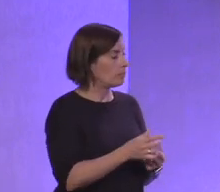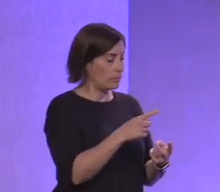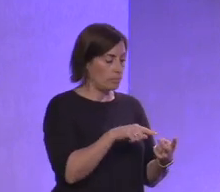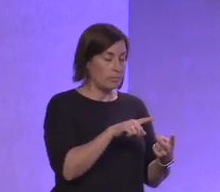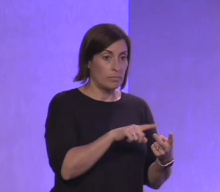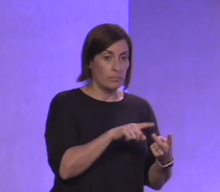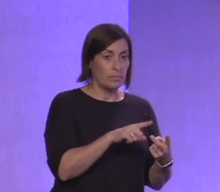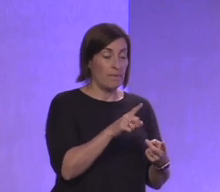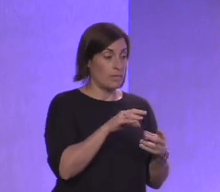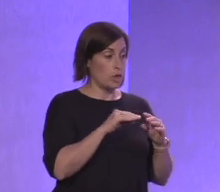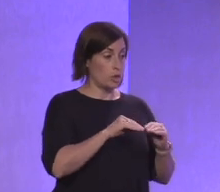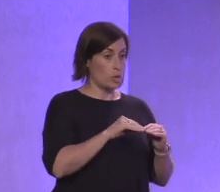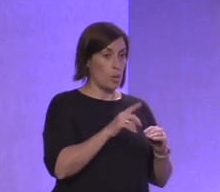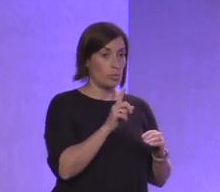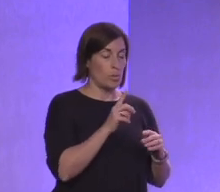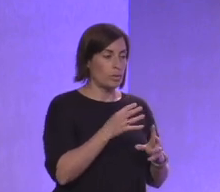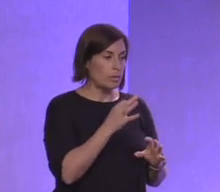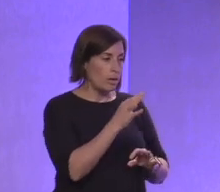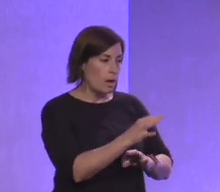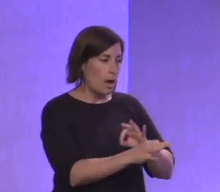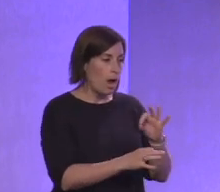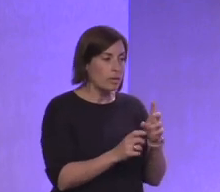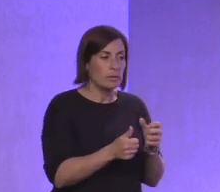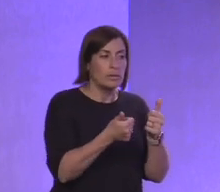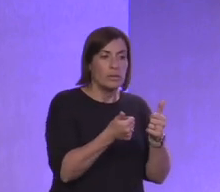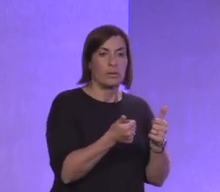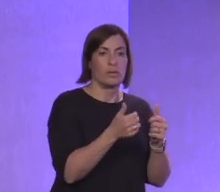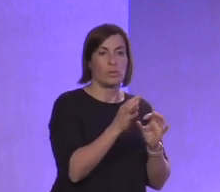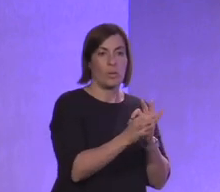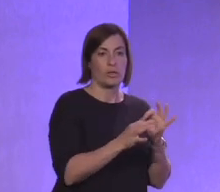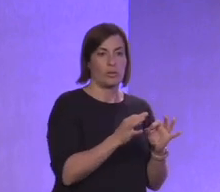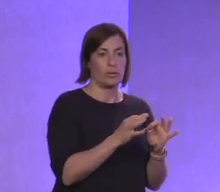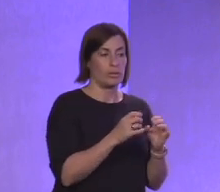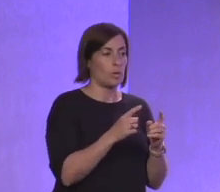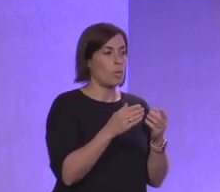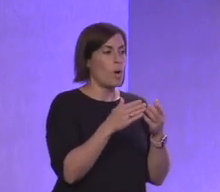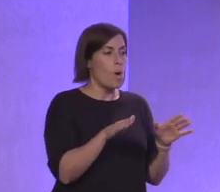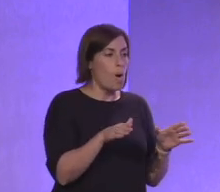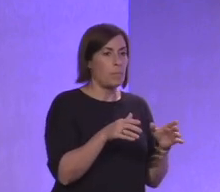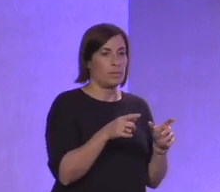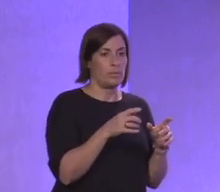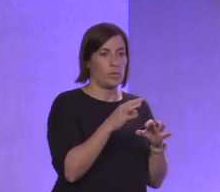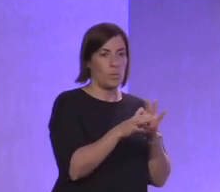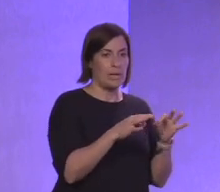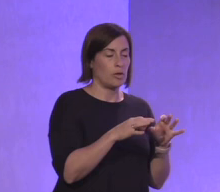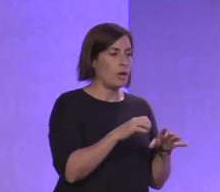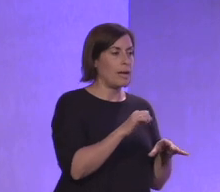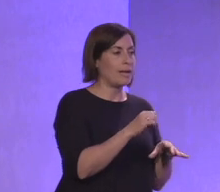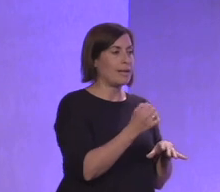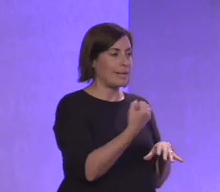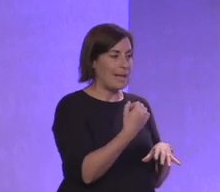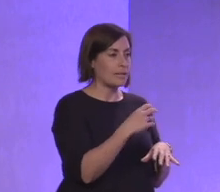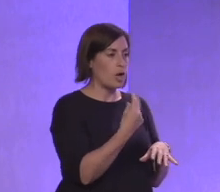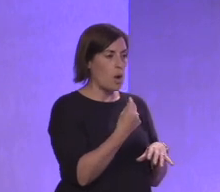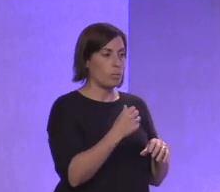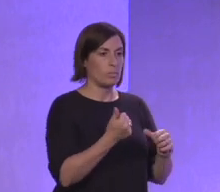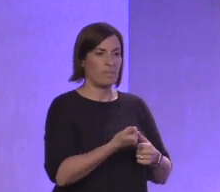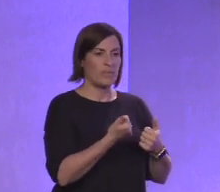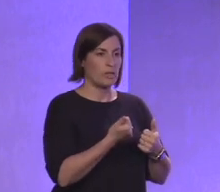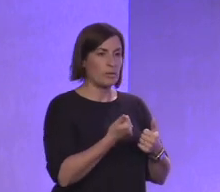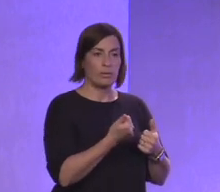great questions. So what I mean by that is open-ended and non-leading questions. You're trying